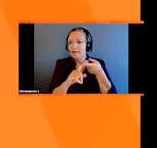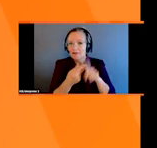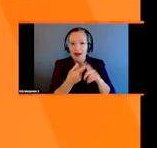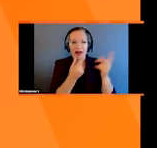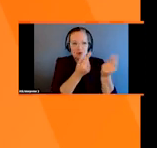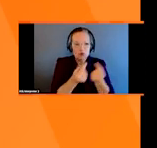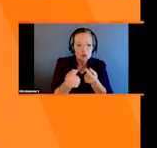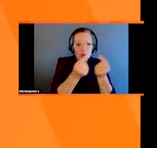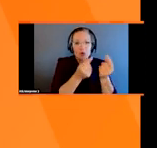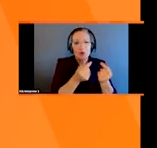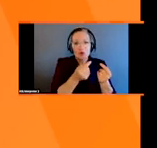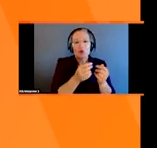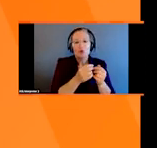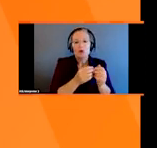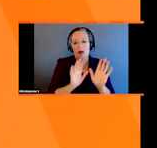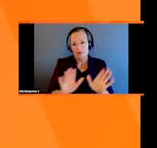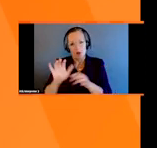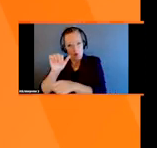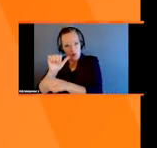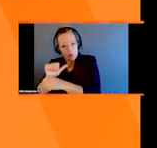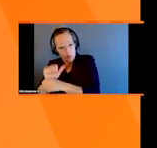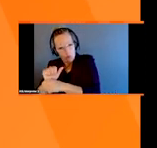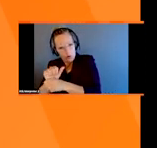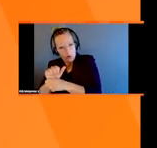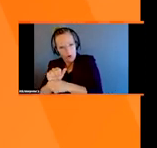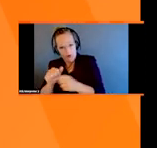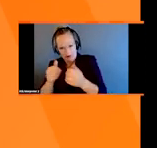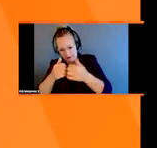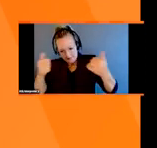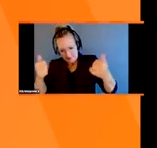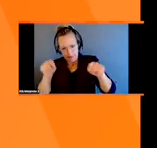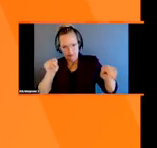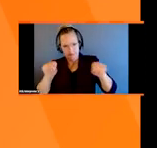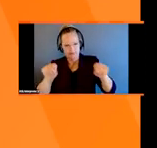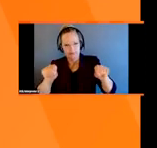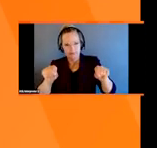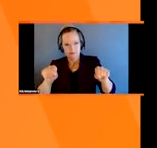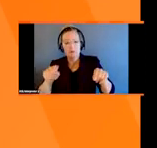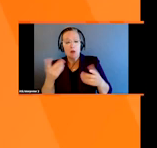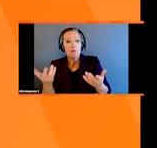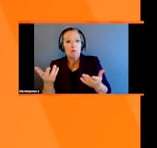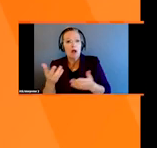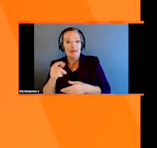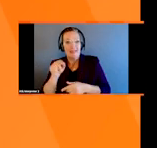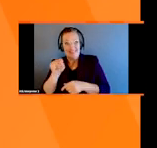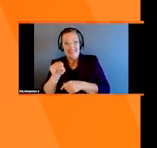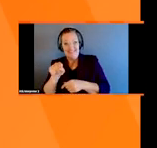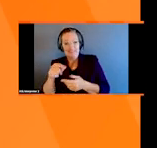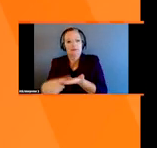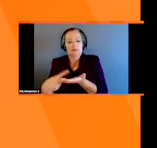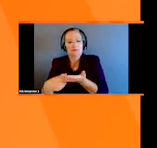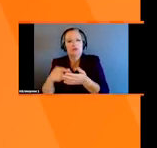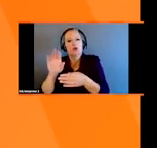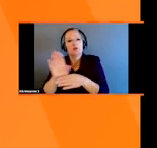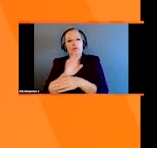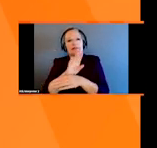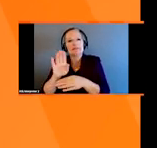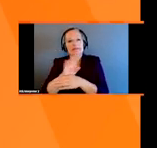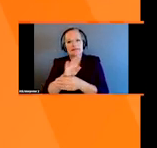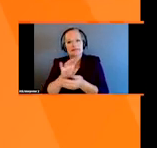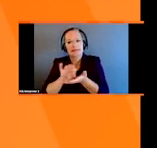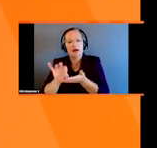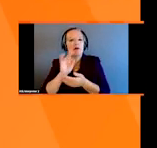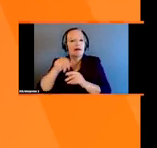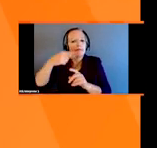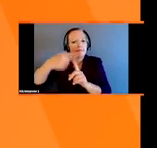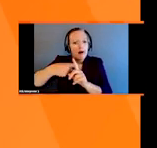But I would be posting most of this content that you'd be building out here out of your company account. So like if I was doing that monthly,